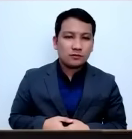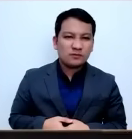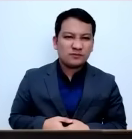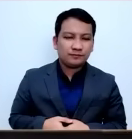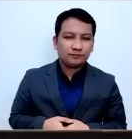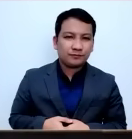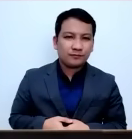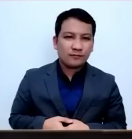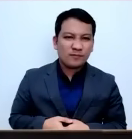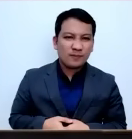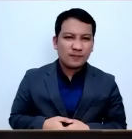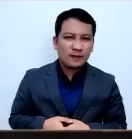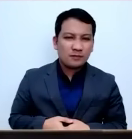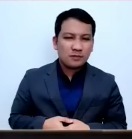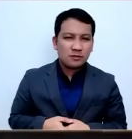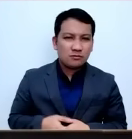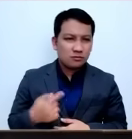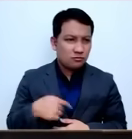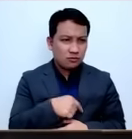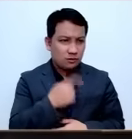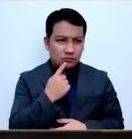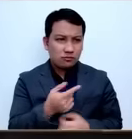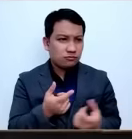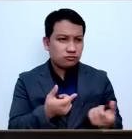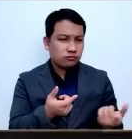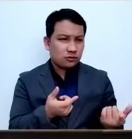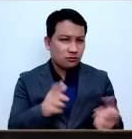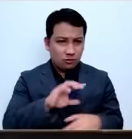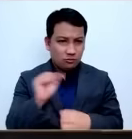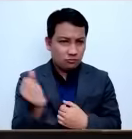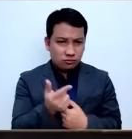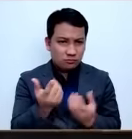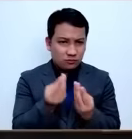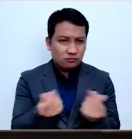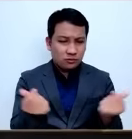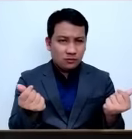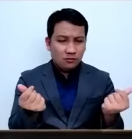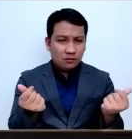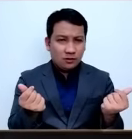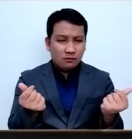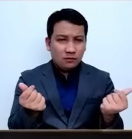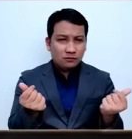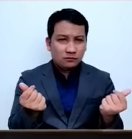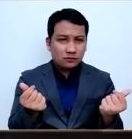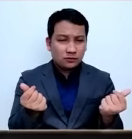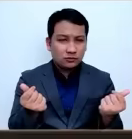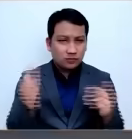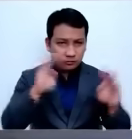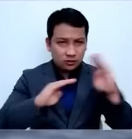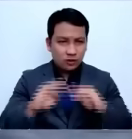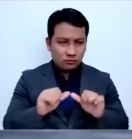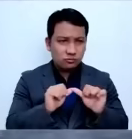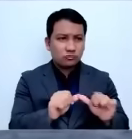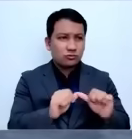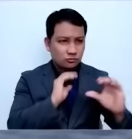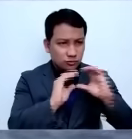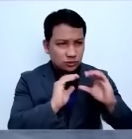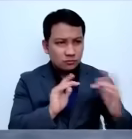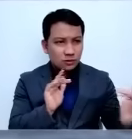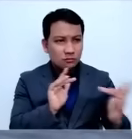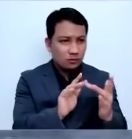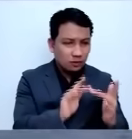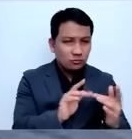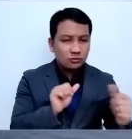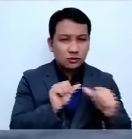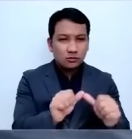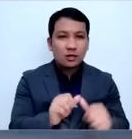There's no one thing that we will do that will solve all the problems. We have to continue to communicate. Nagkasundo